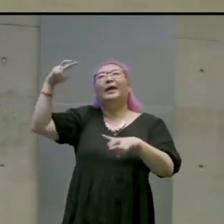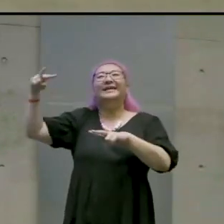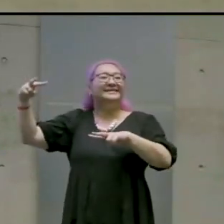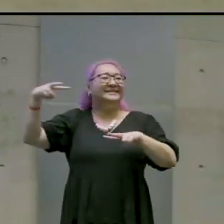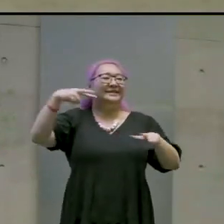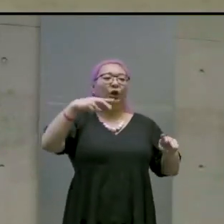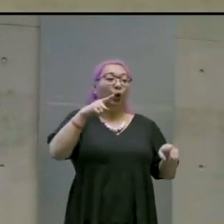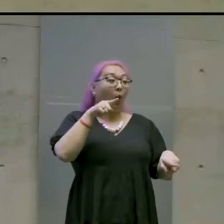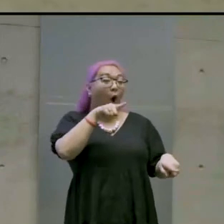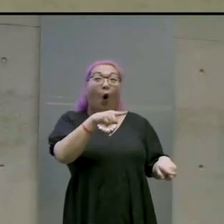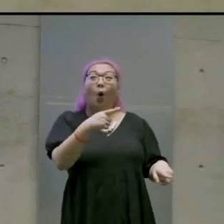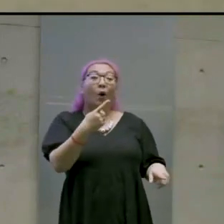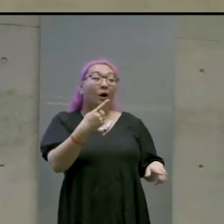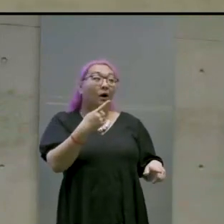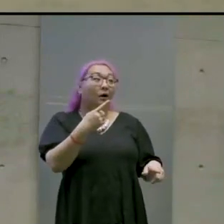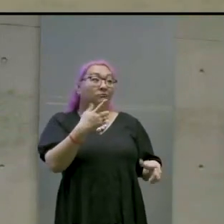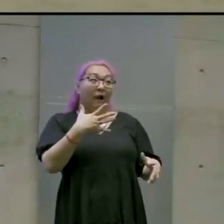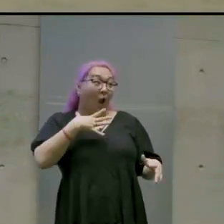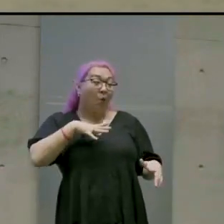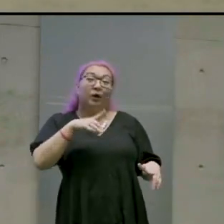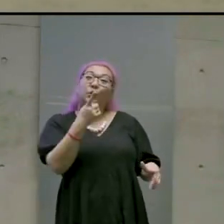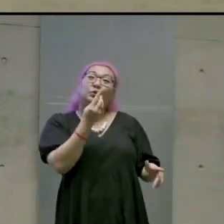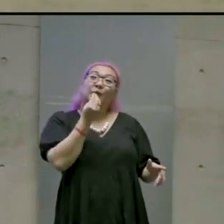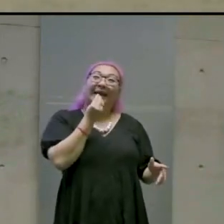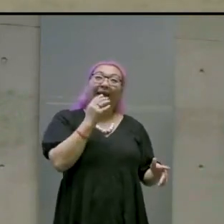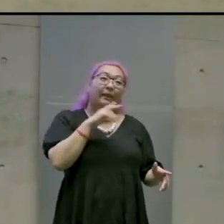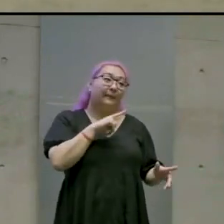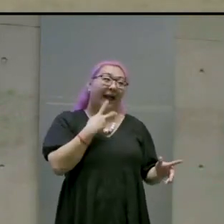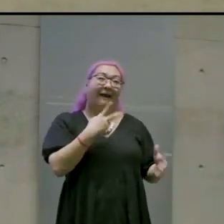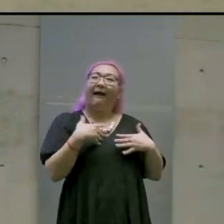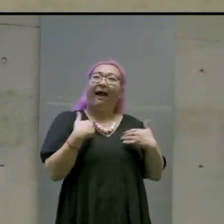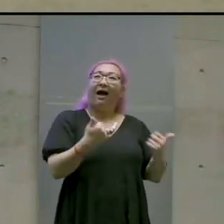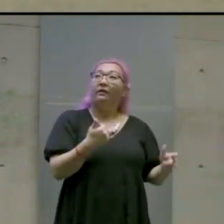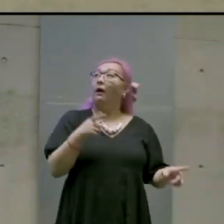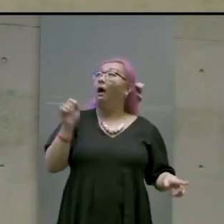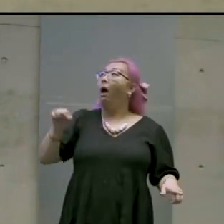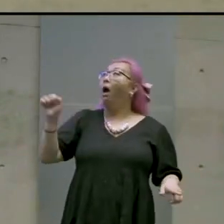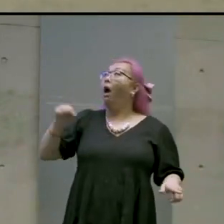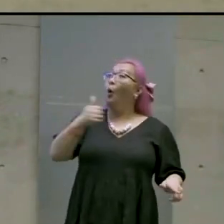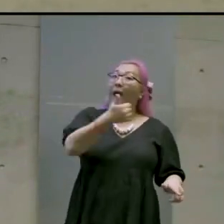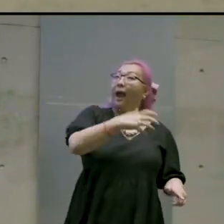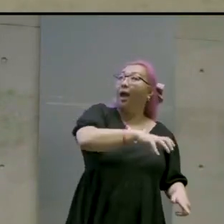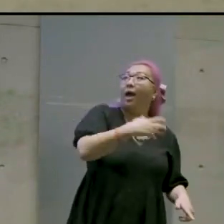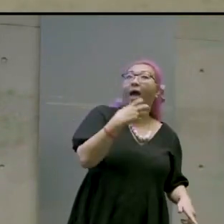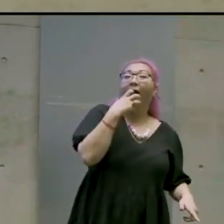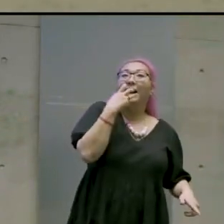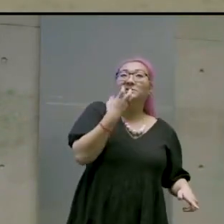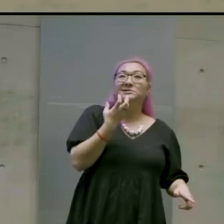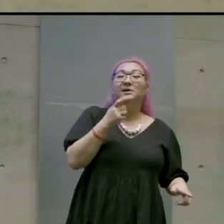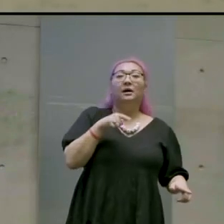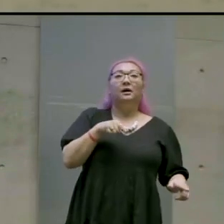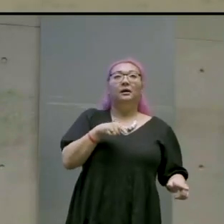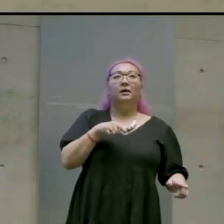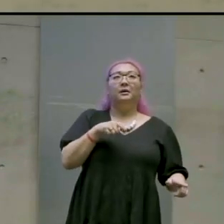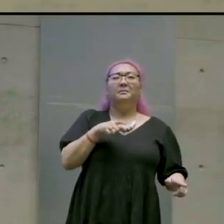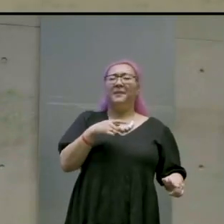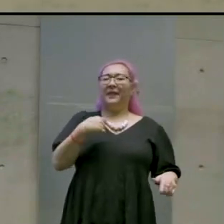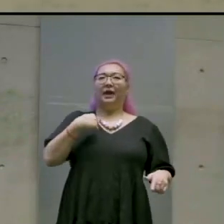then also die of the pear is a lot easier for the player to kind of accept as something that they couldn't have